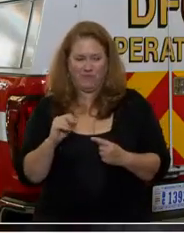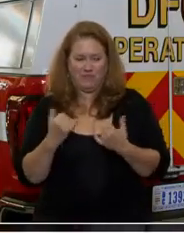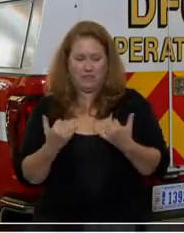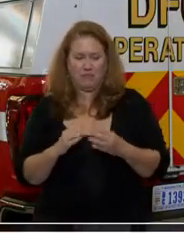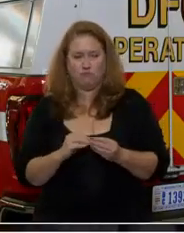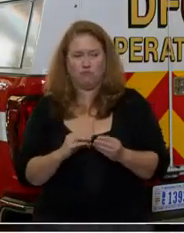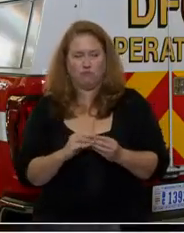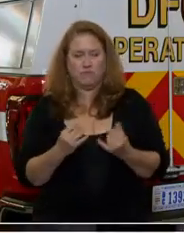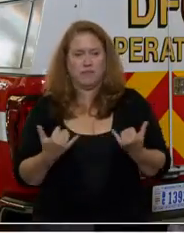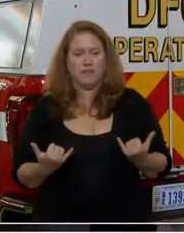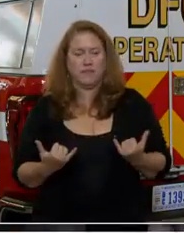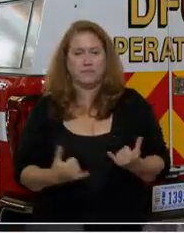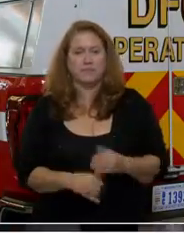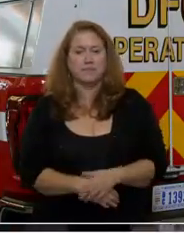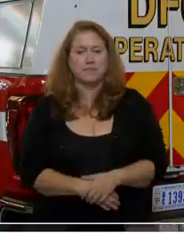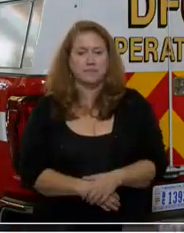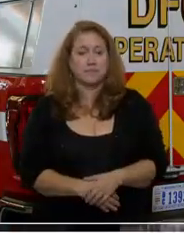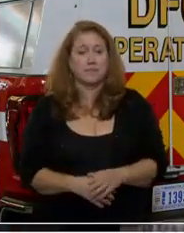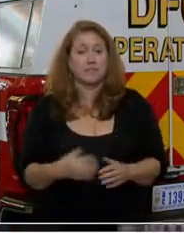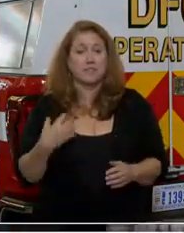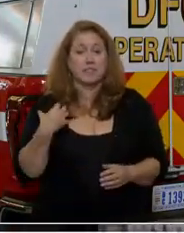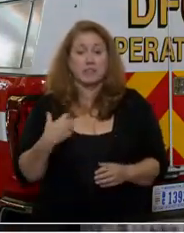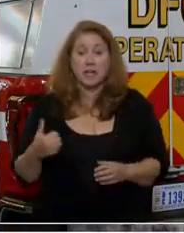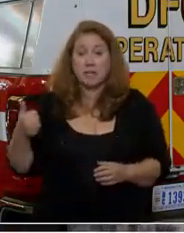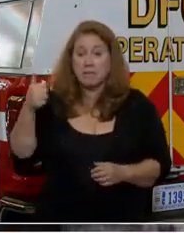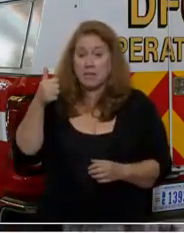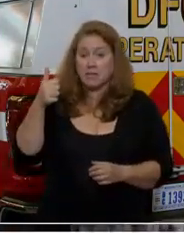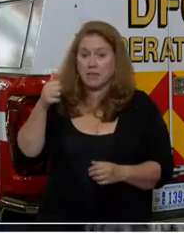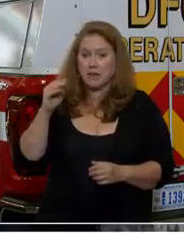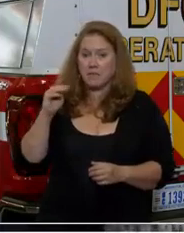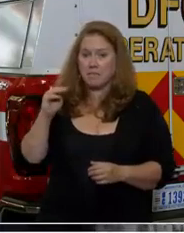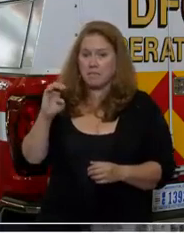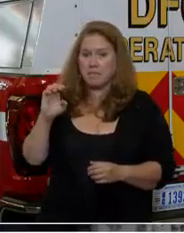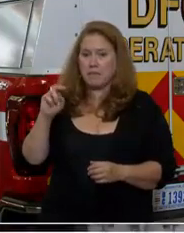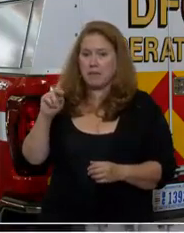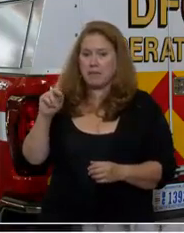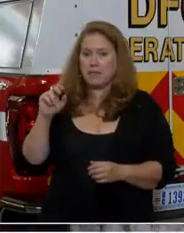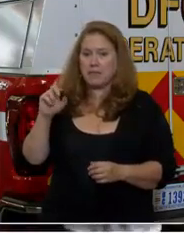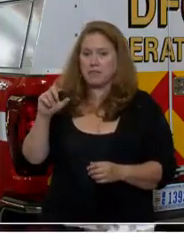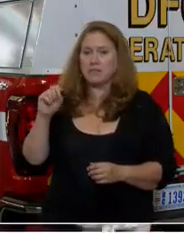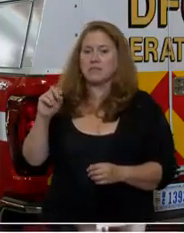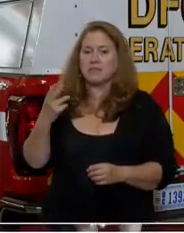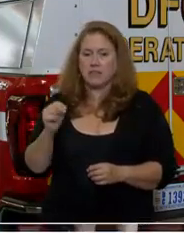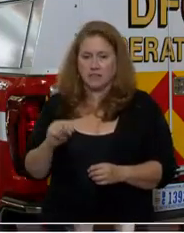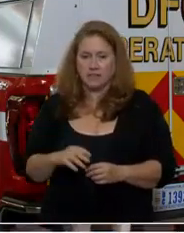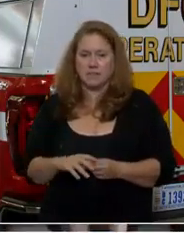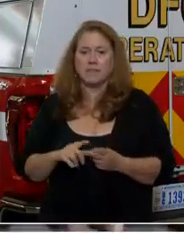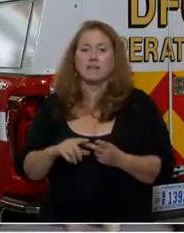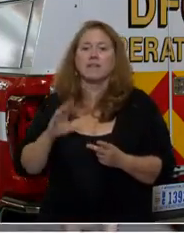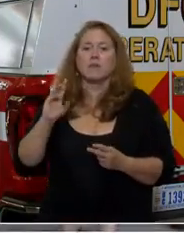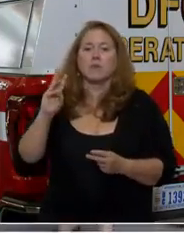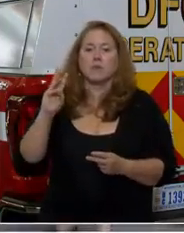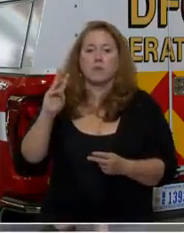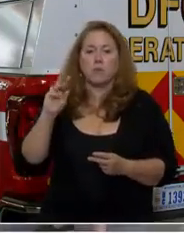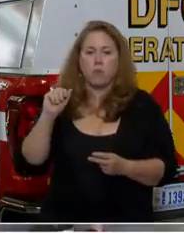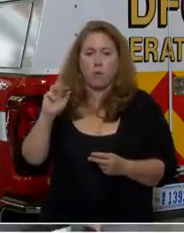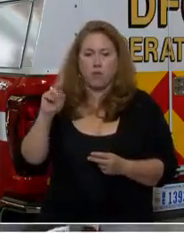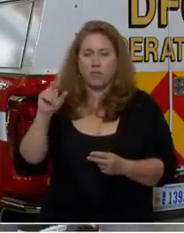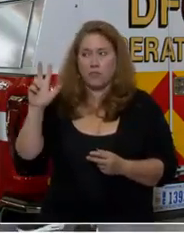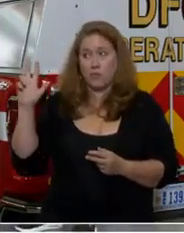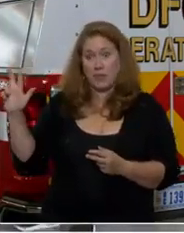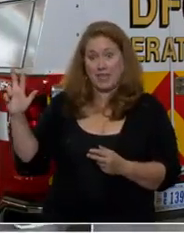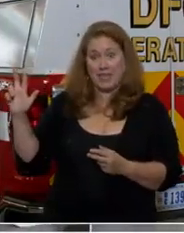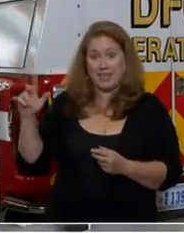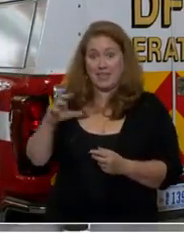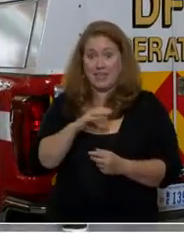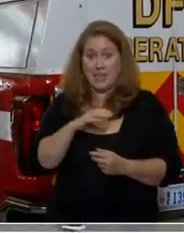Mendelson, at-large Council Member Anita Bonds, and our Ward 3 Council Member Matt Fruman, to